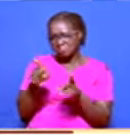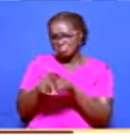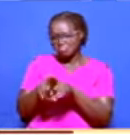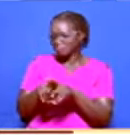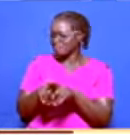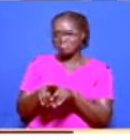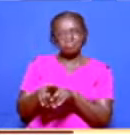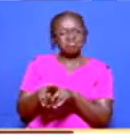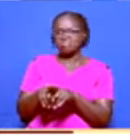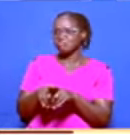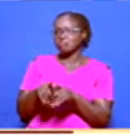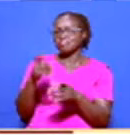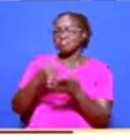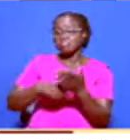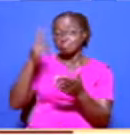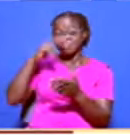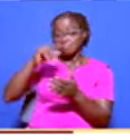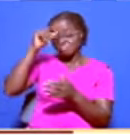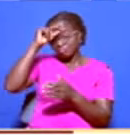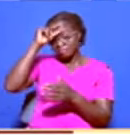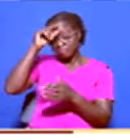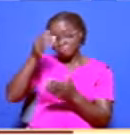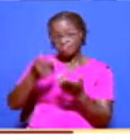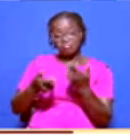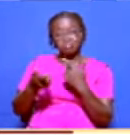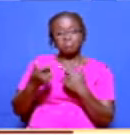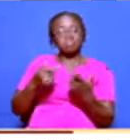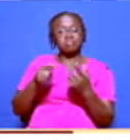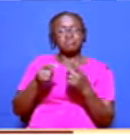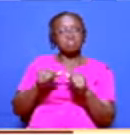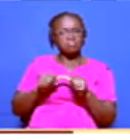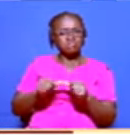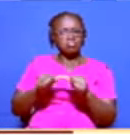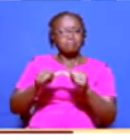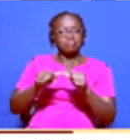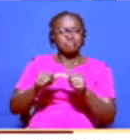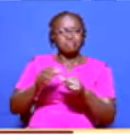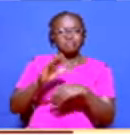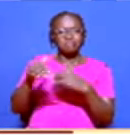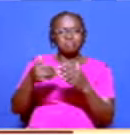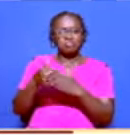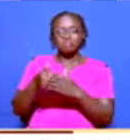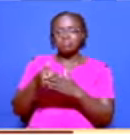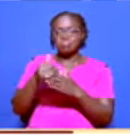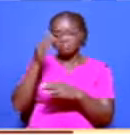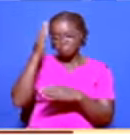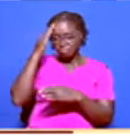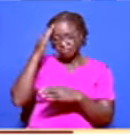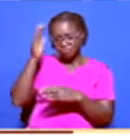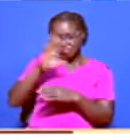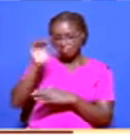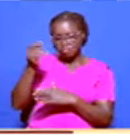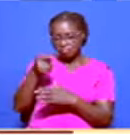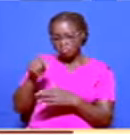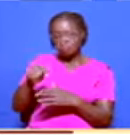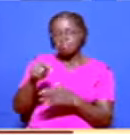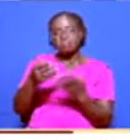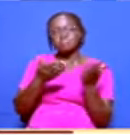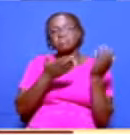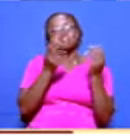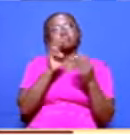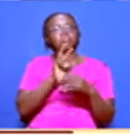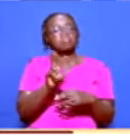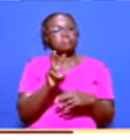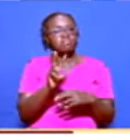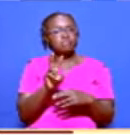up with a tax policy that is consistent. We should always know every budget cycle this is what we expect to see. We should